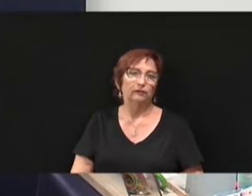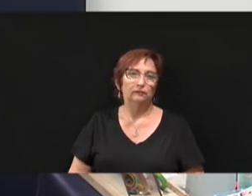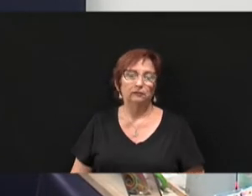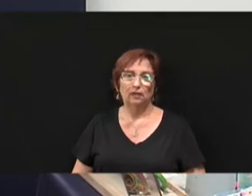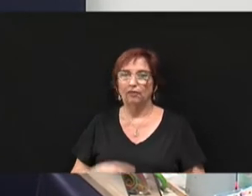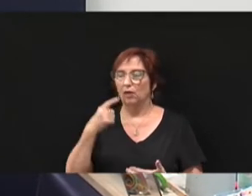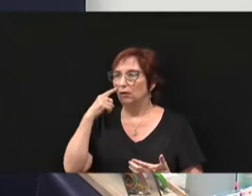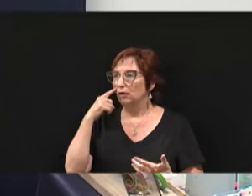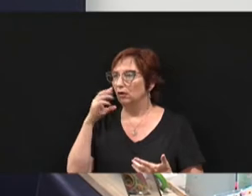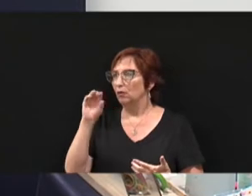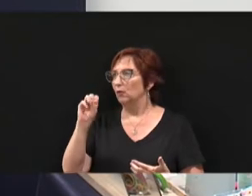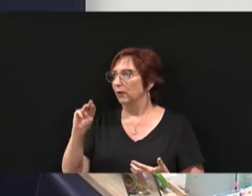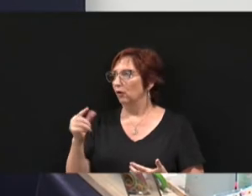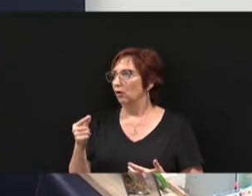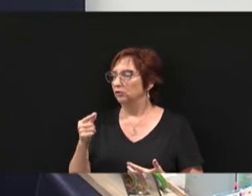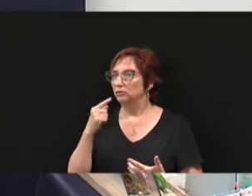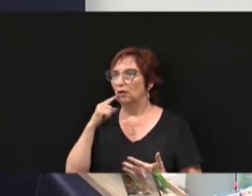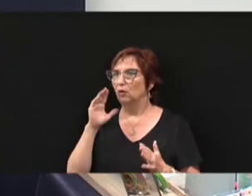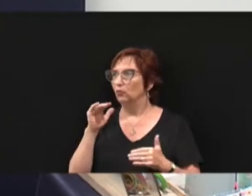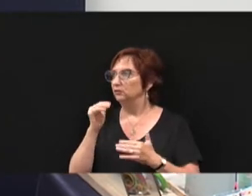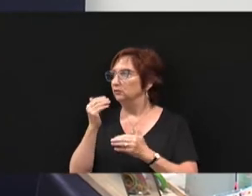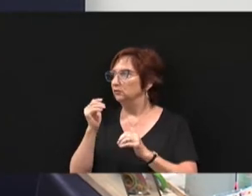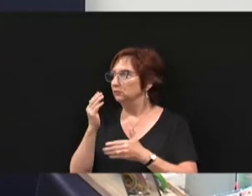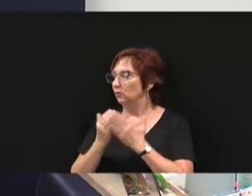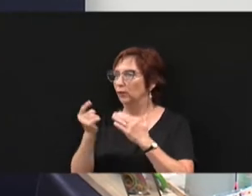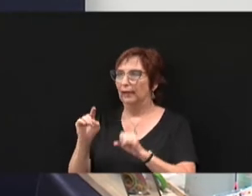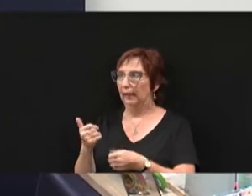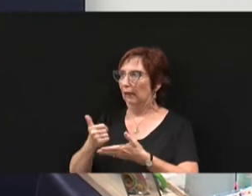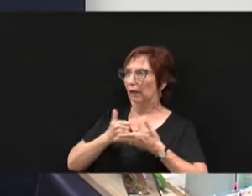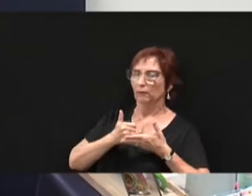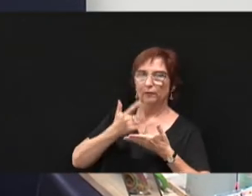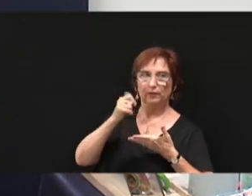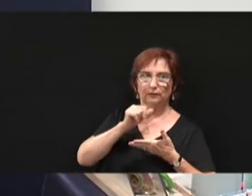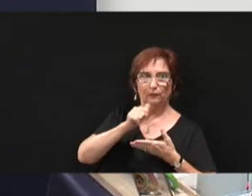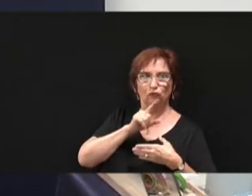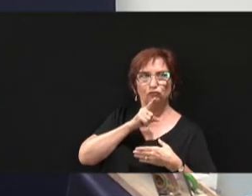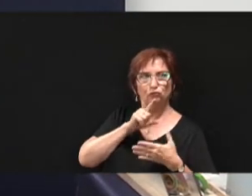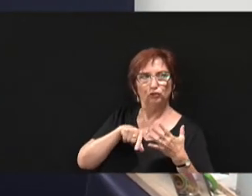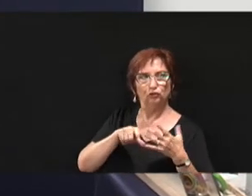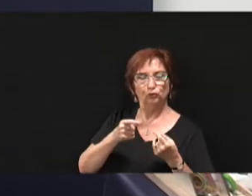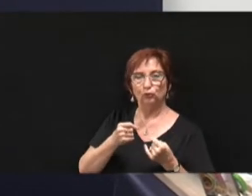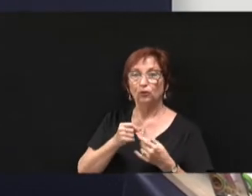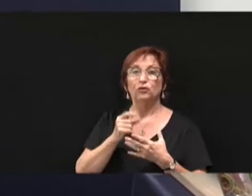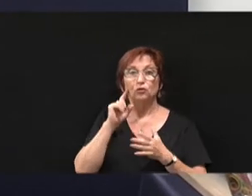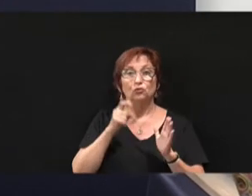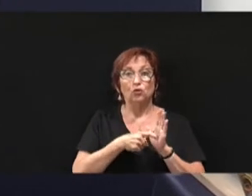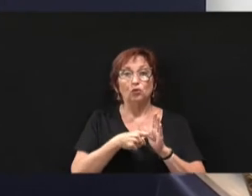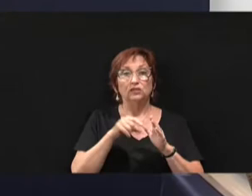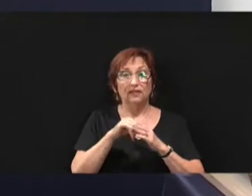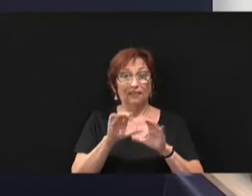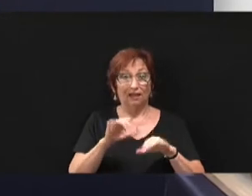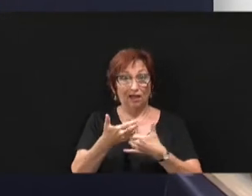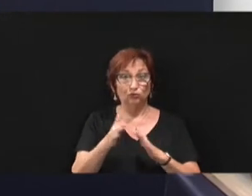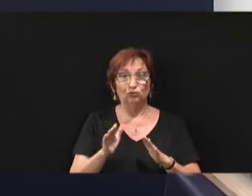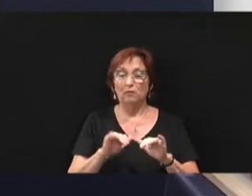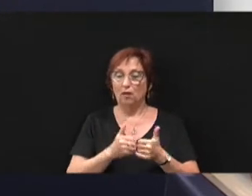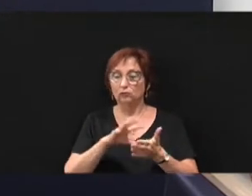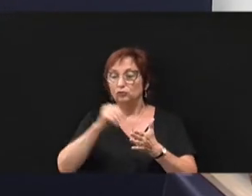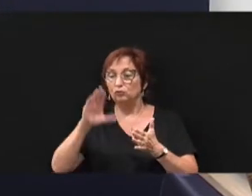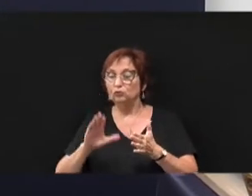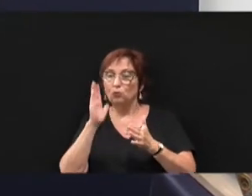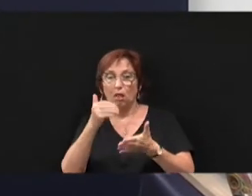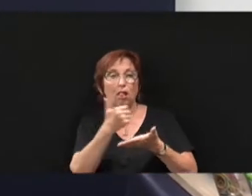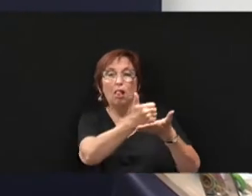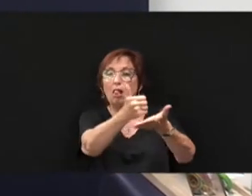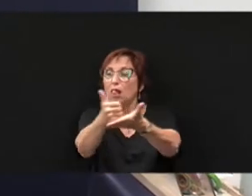can somebody help me when she called on me? I'm not really sure what to do. So, and you notice in a classroom how peers will help others out. And part of that is